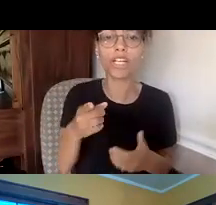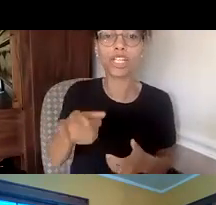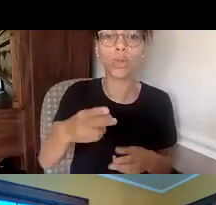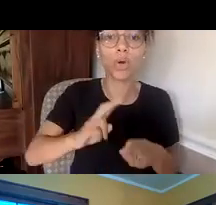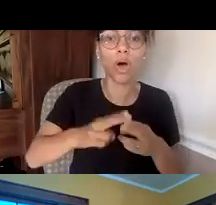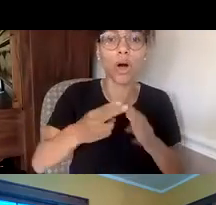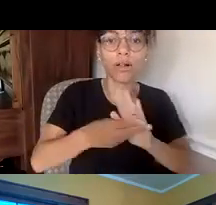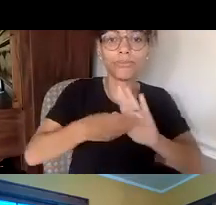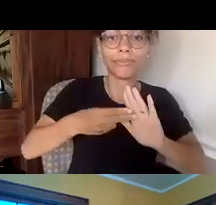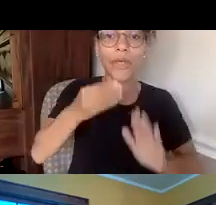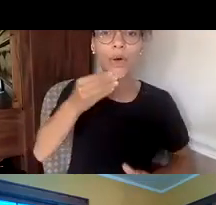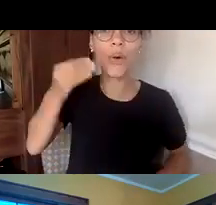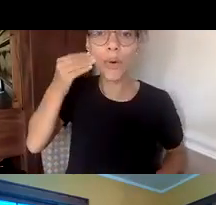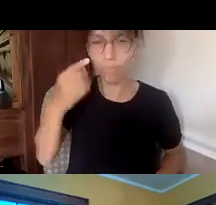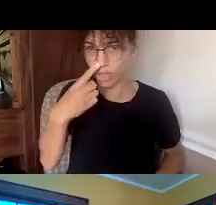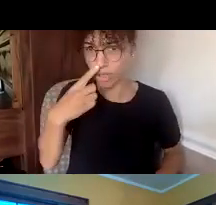place.